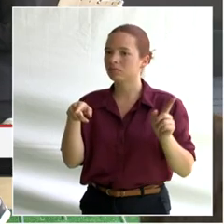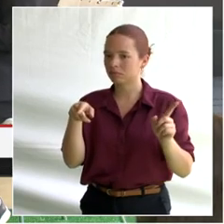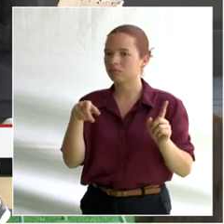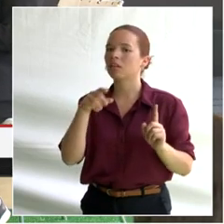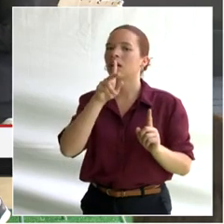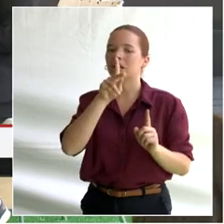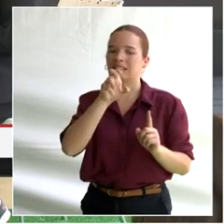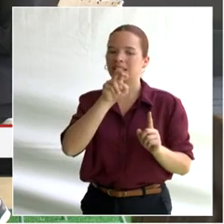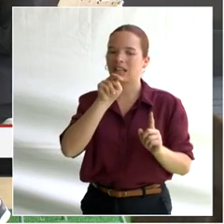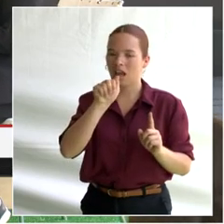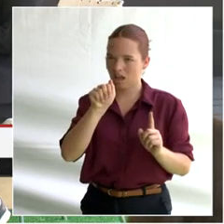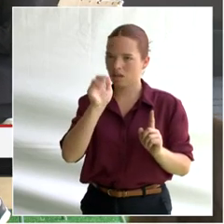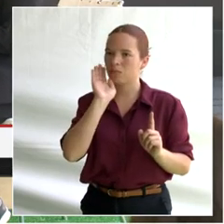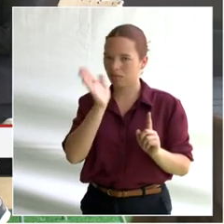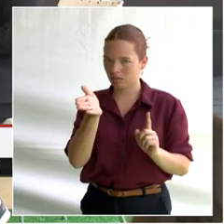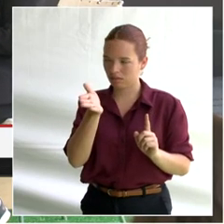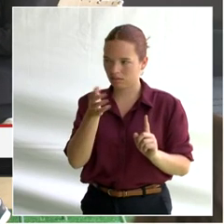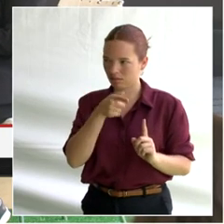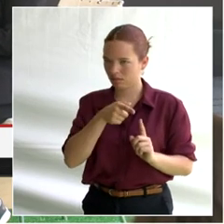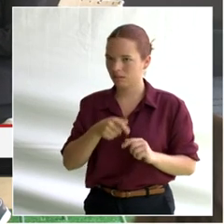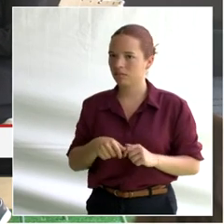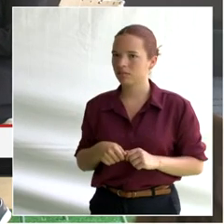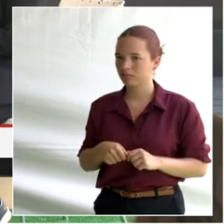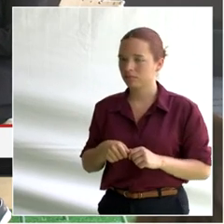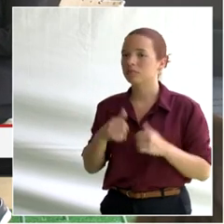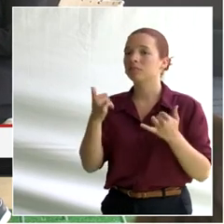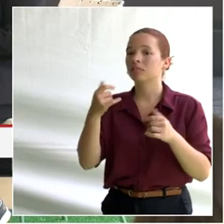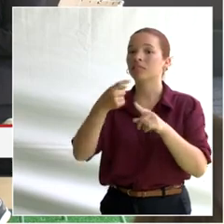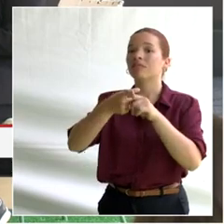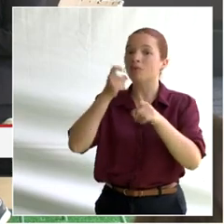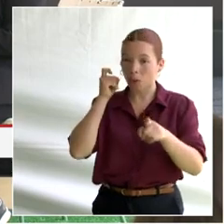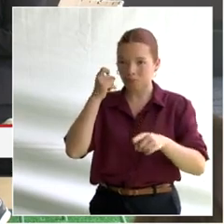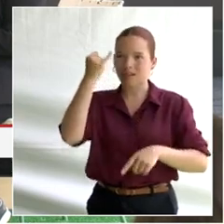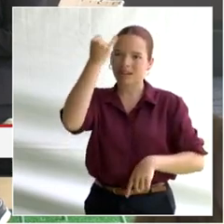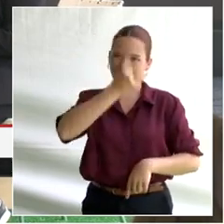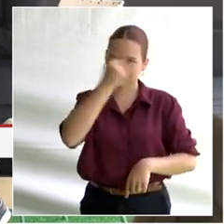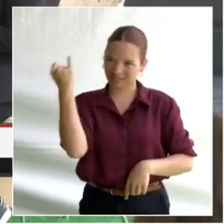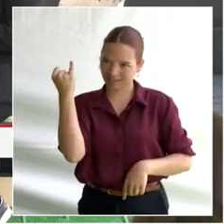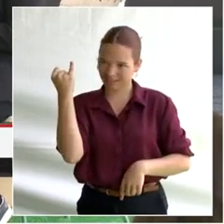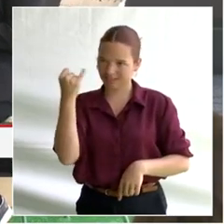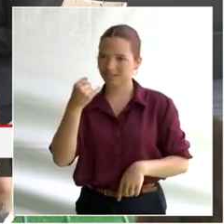Okay, you ready, Christina? From Pepsi, Jason Davis.